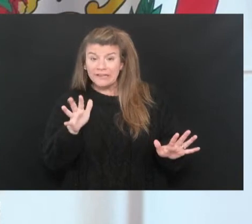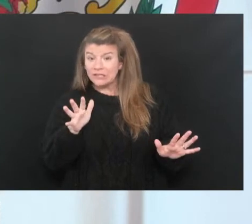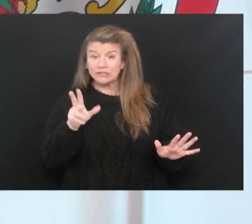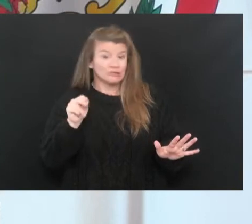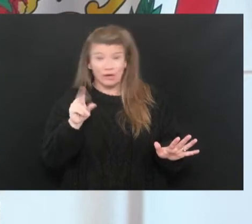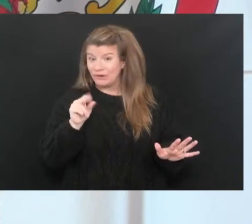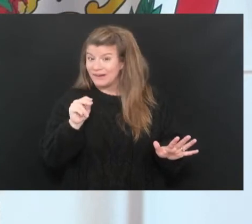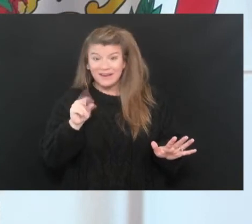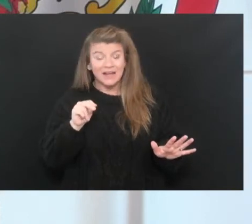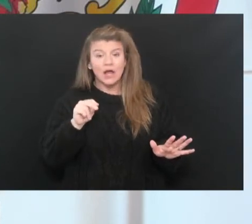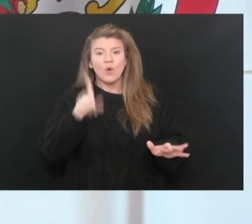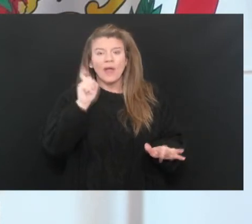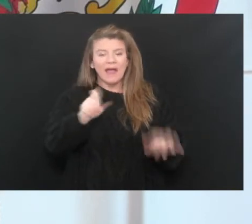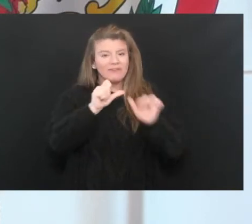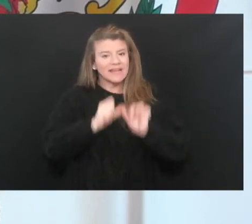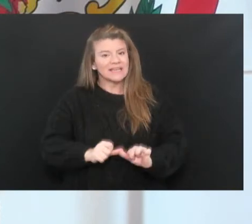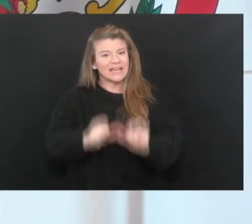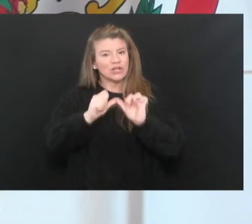really stay on our toes.